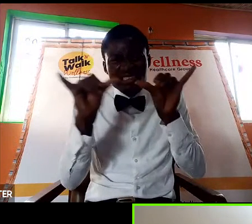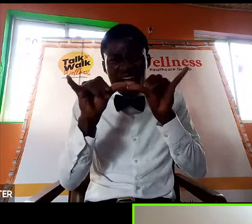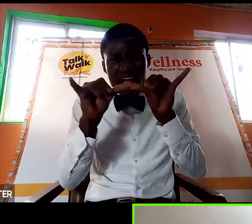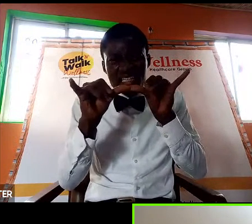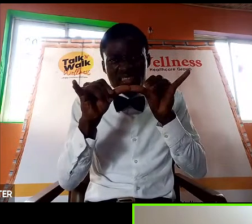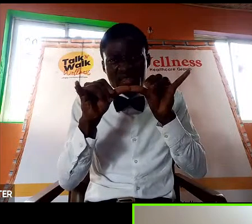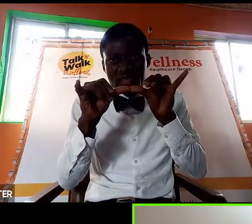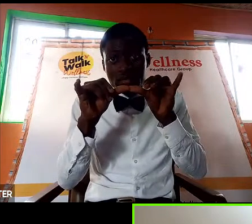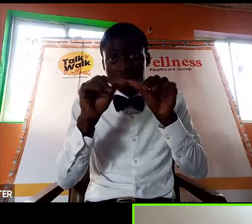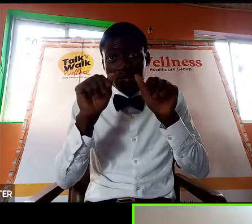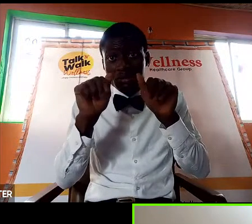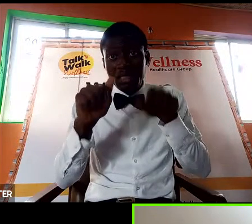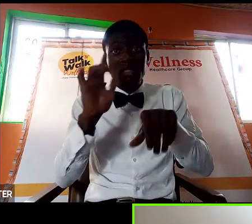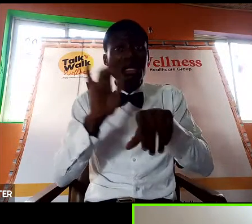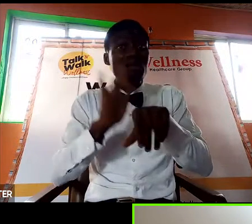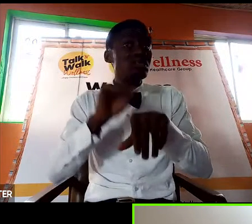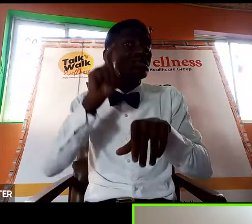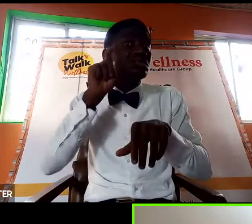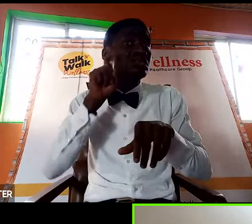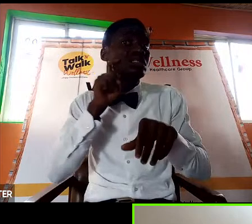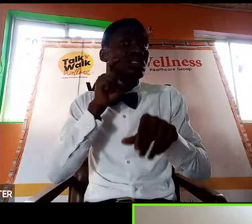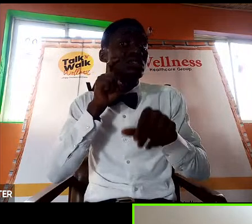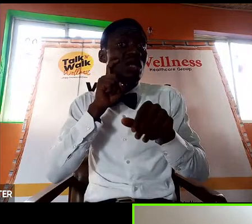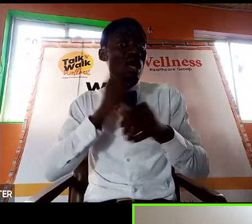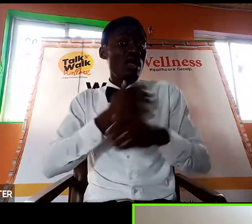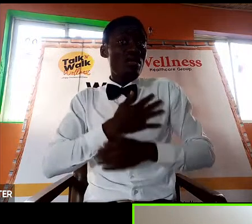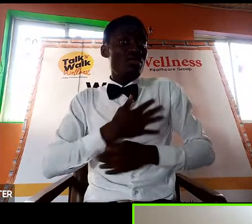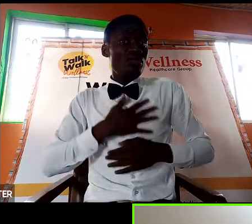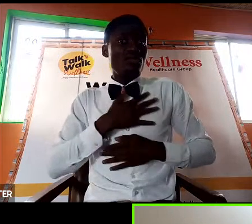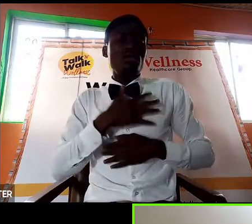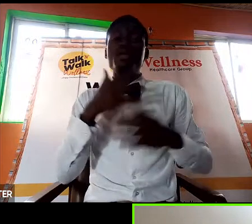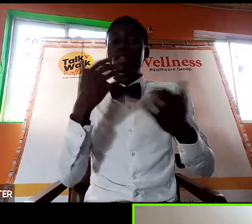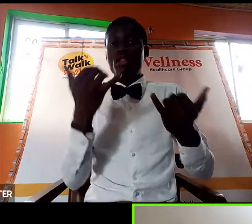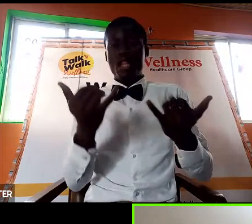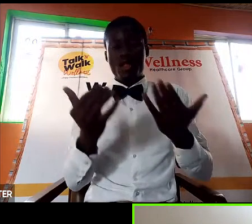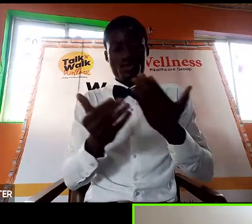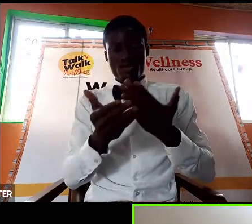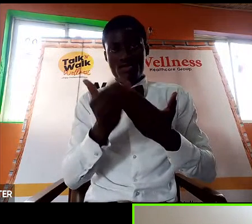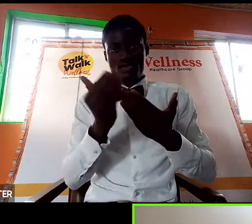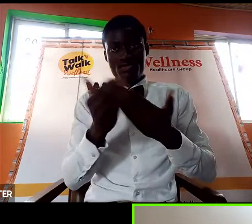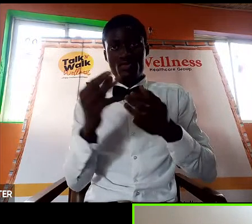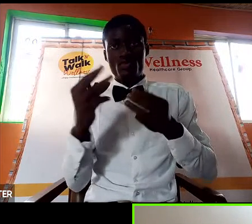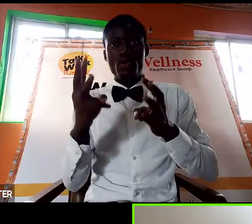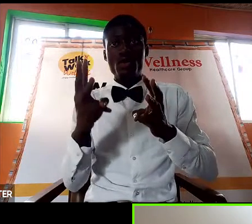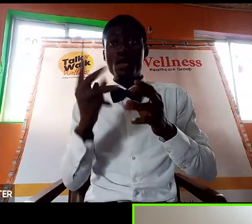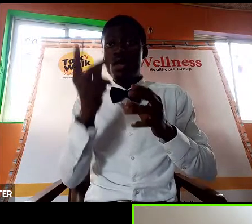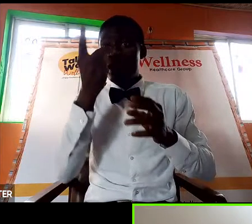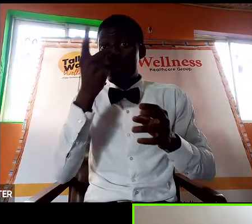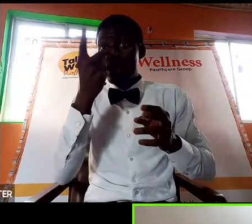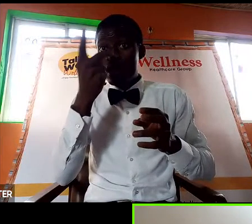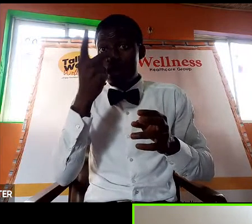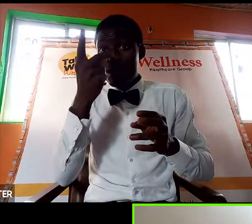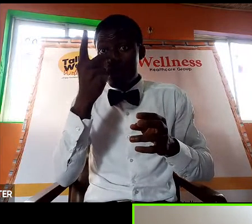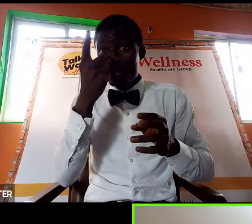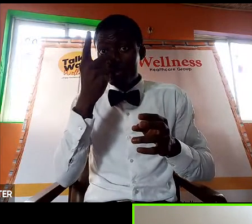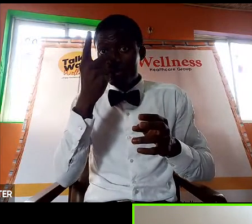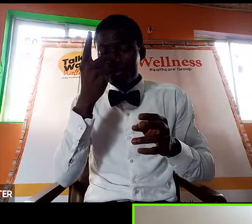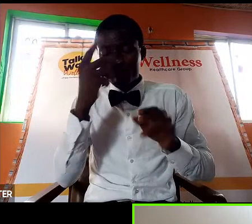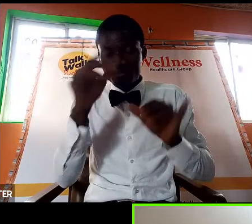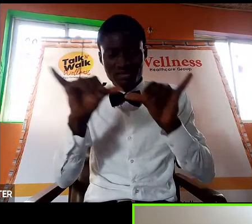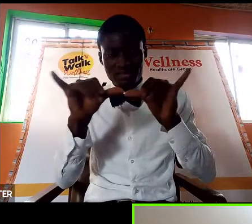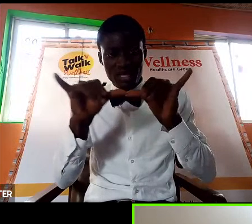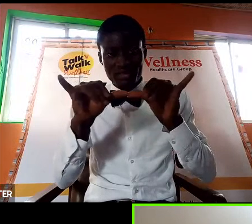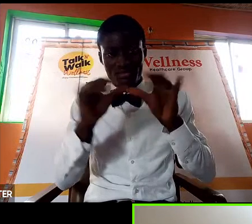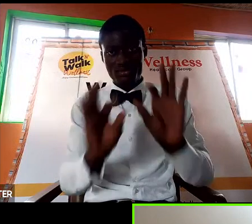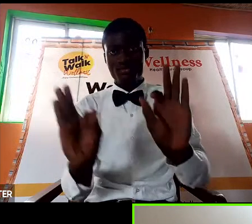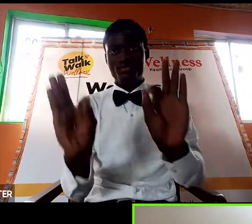So, in a simple term, size matters, but it is not all that matters. So you could